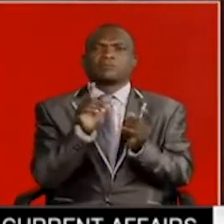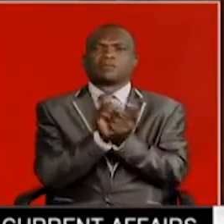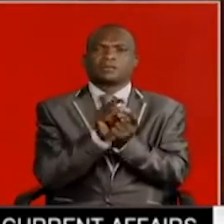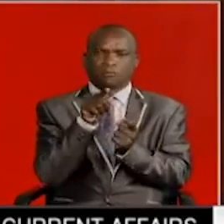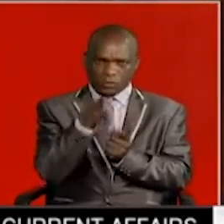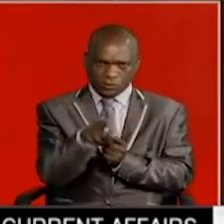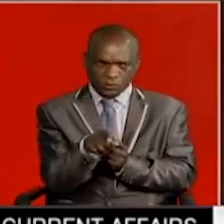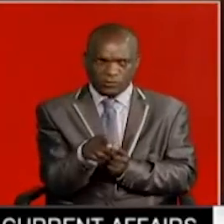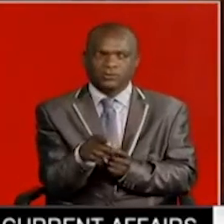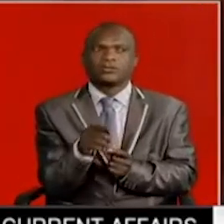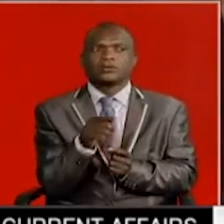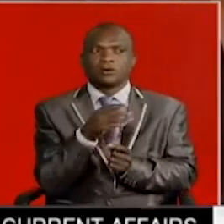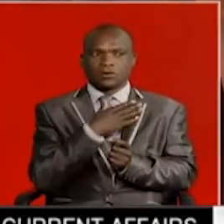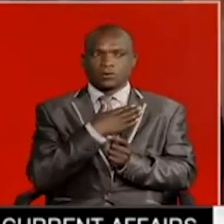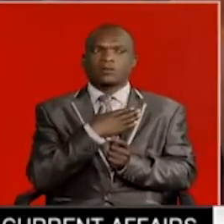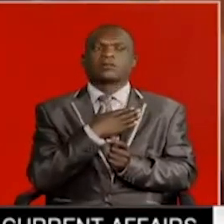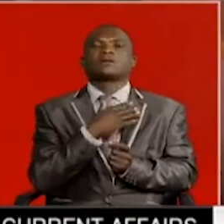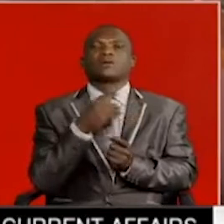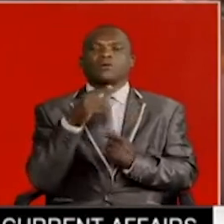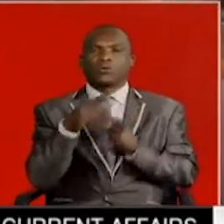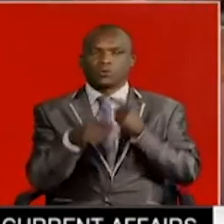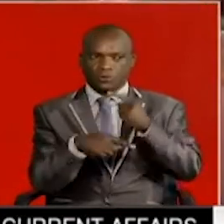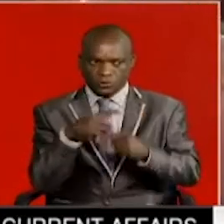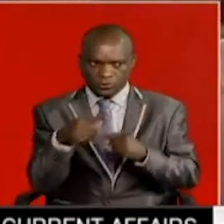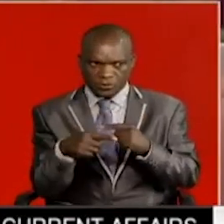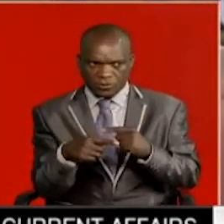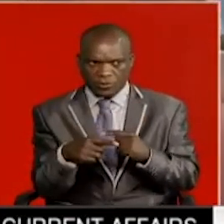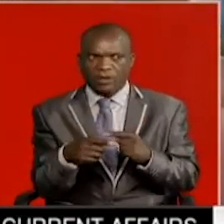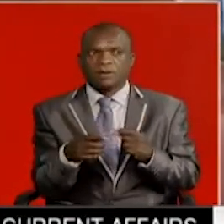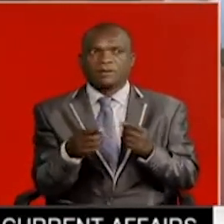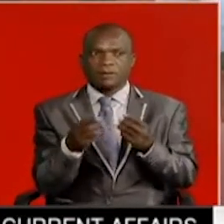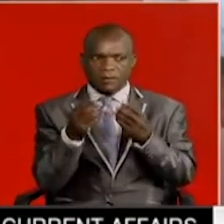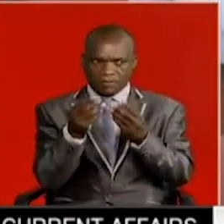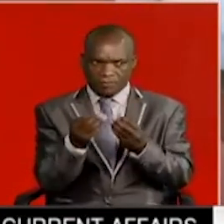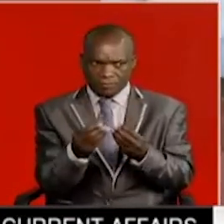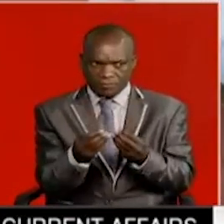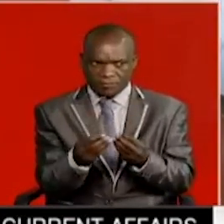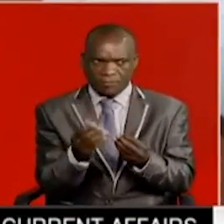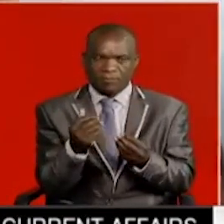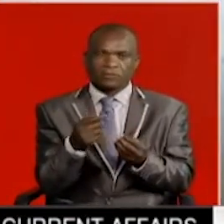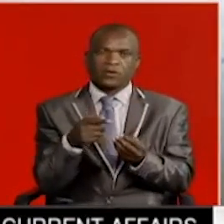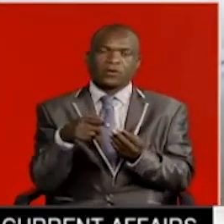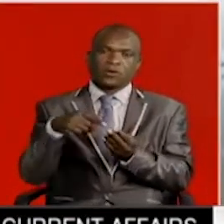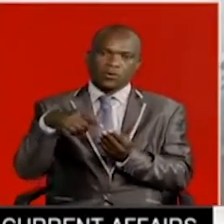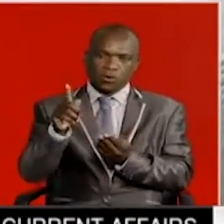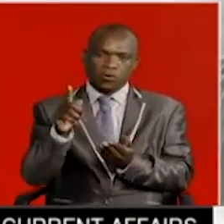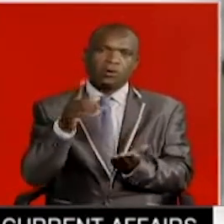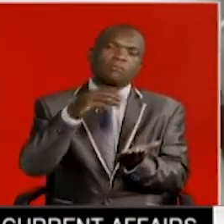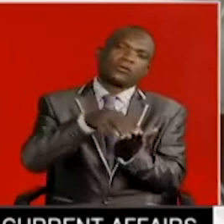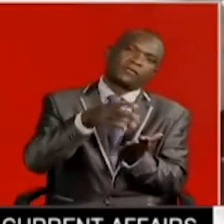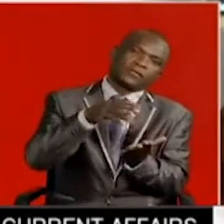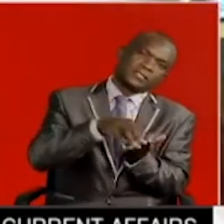And this will continue to be done as we go to the provinces, to the